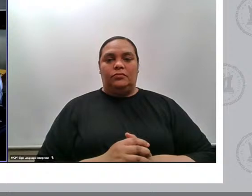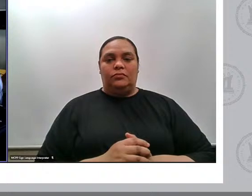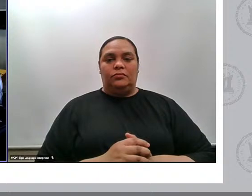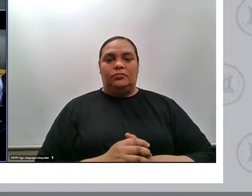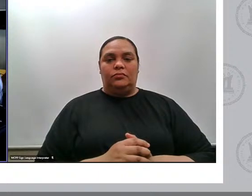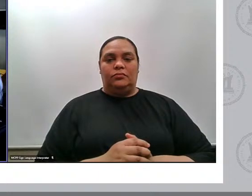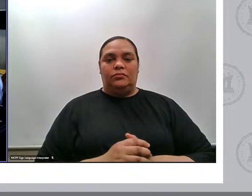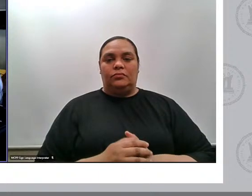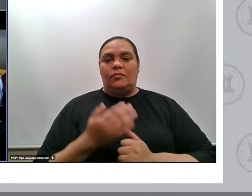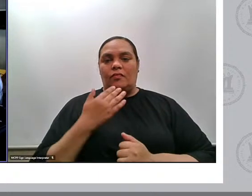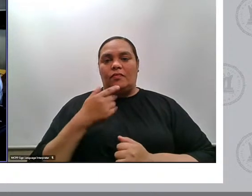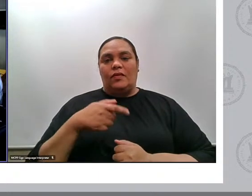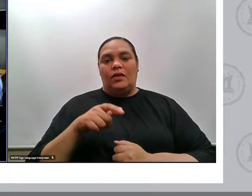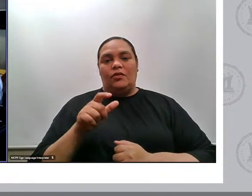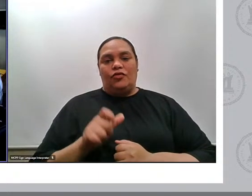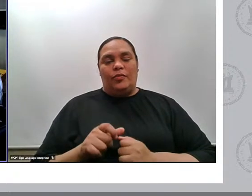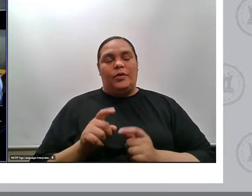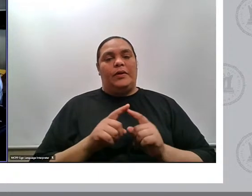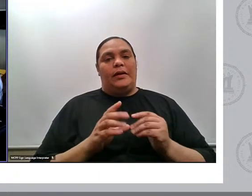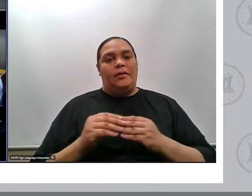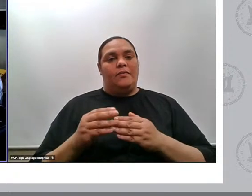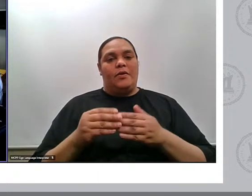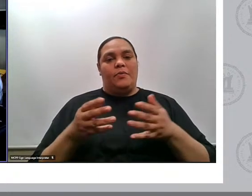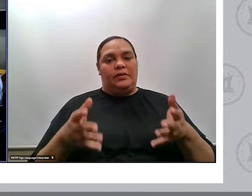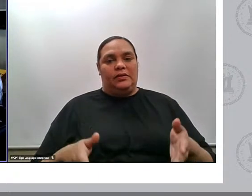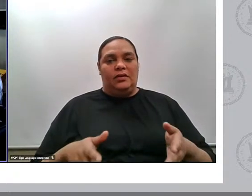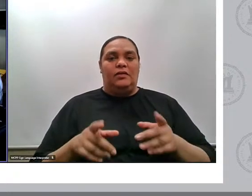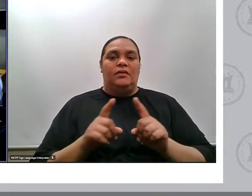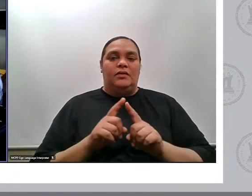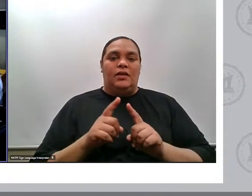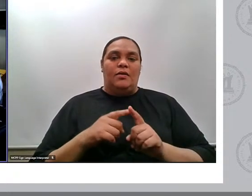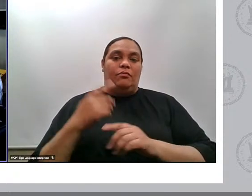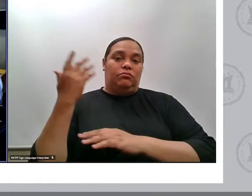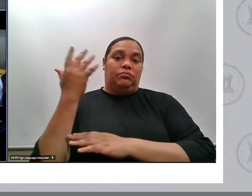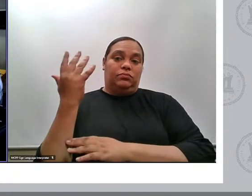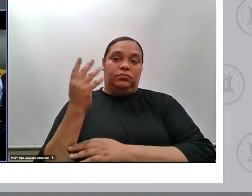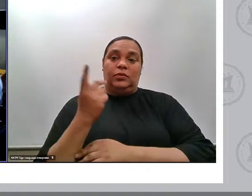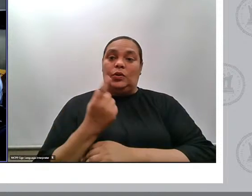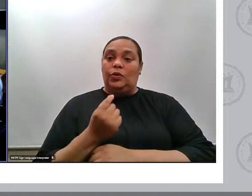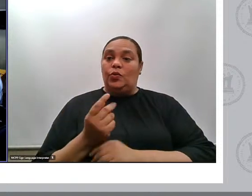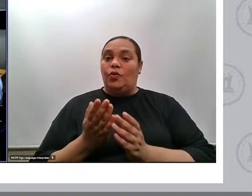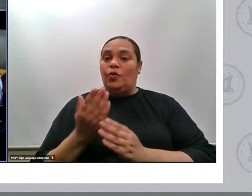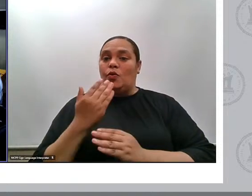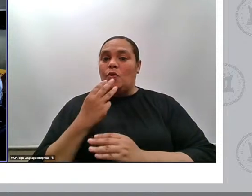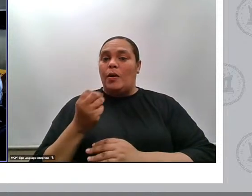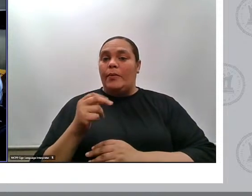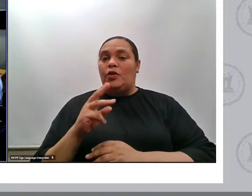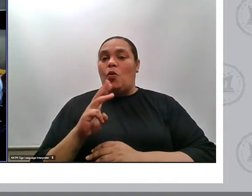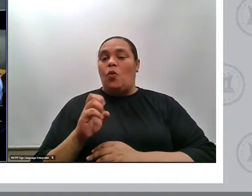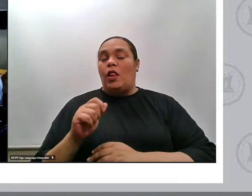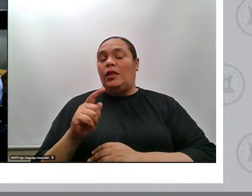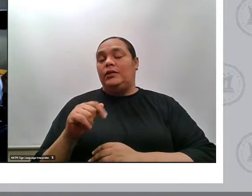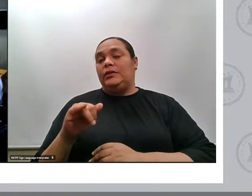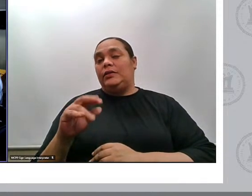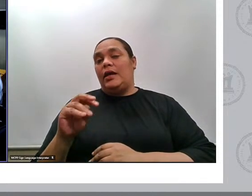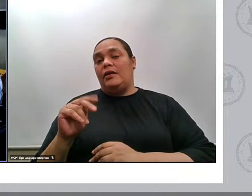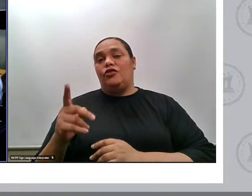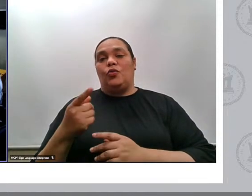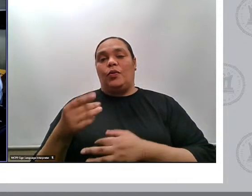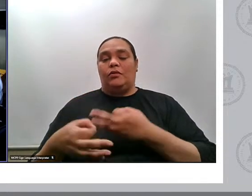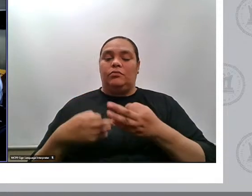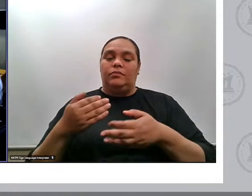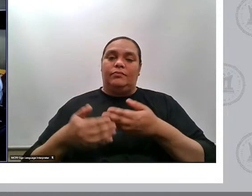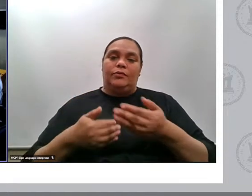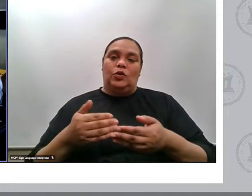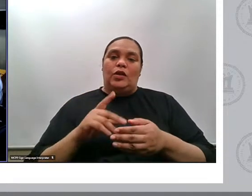Thank you, Chairperson and honourable members. The presentation will be done by Ms. Horton, which will outline the process in terms